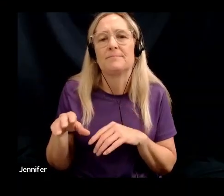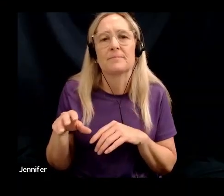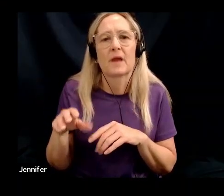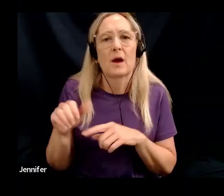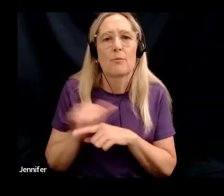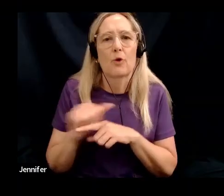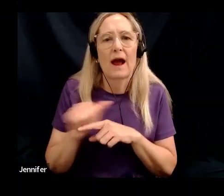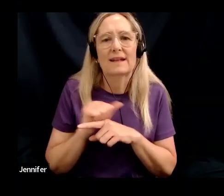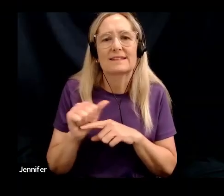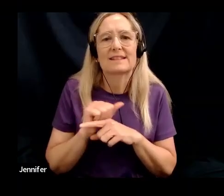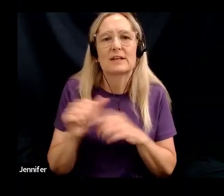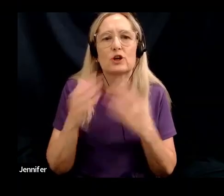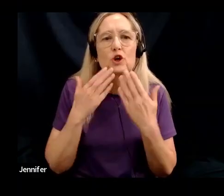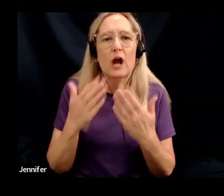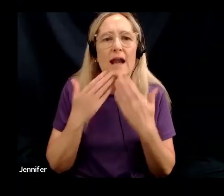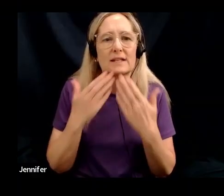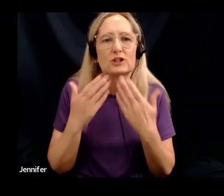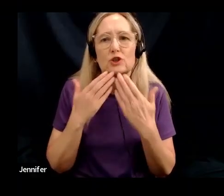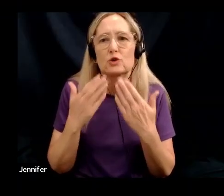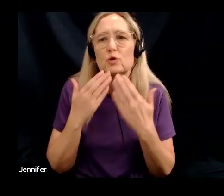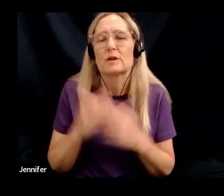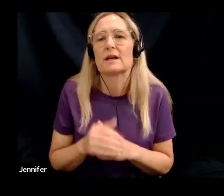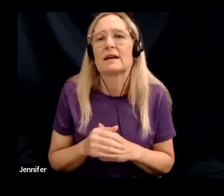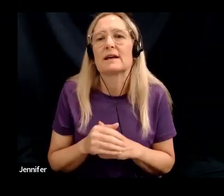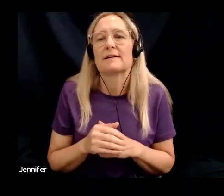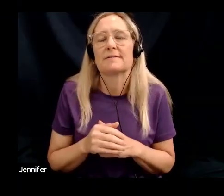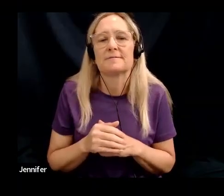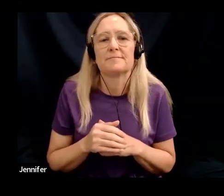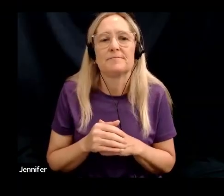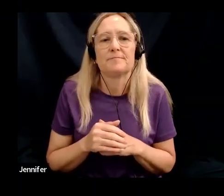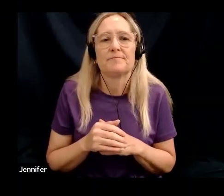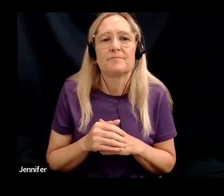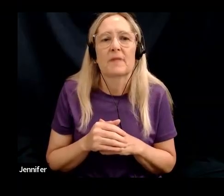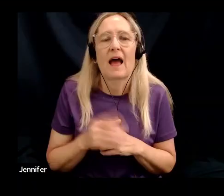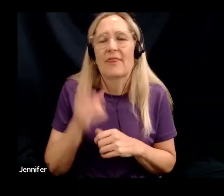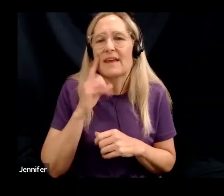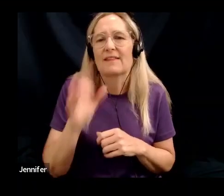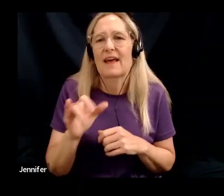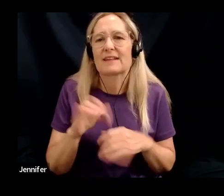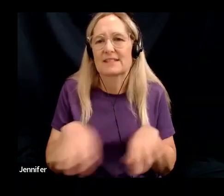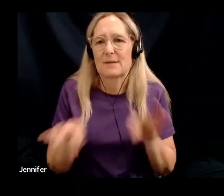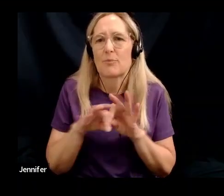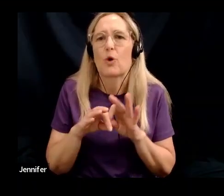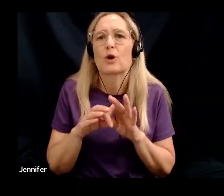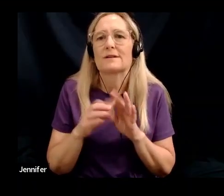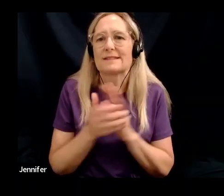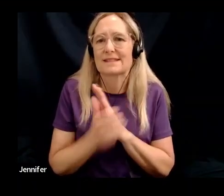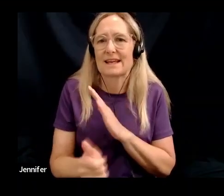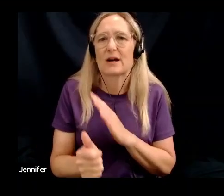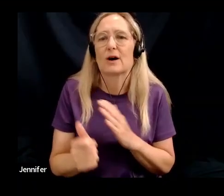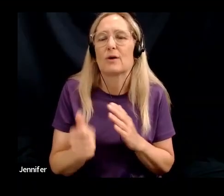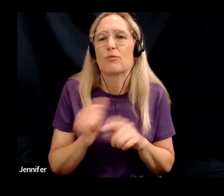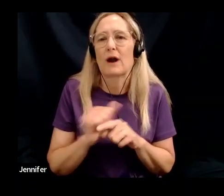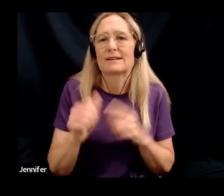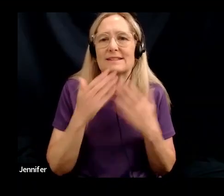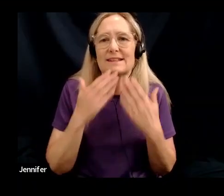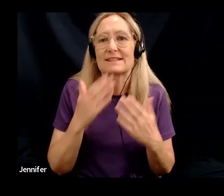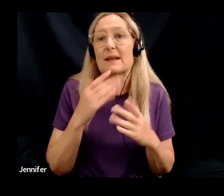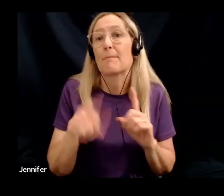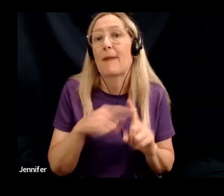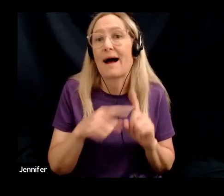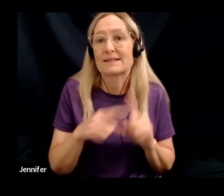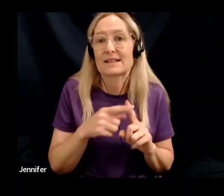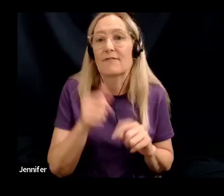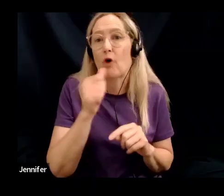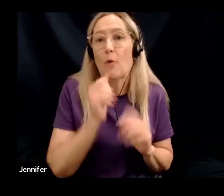practicing gratitude. I think this is a really important skill, positive coping skill that we